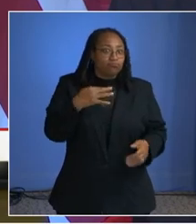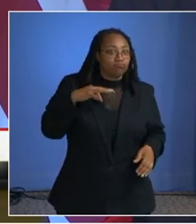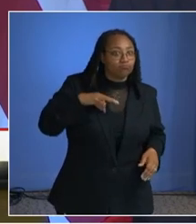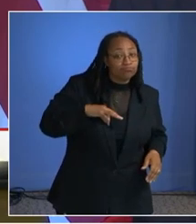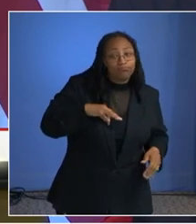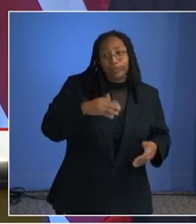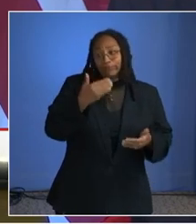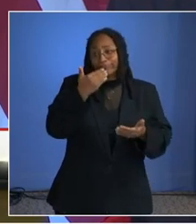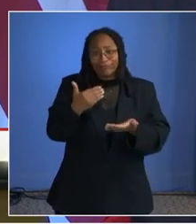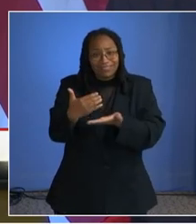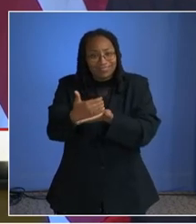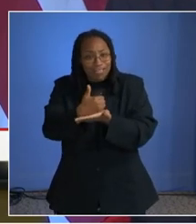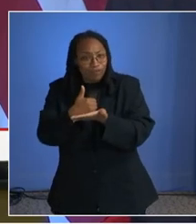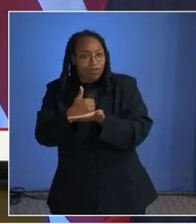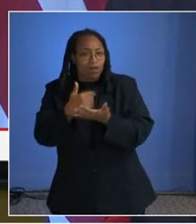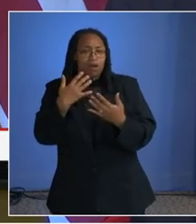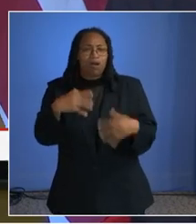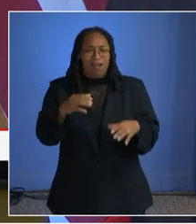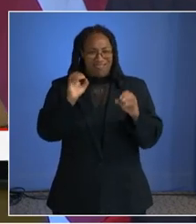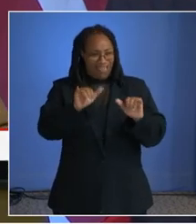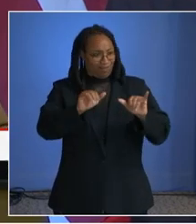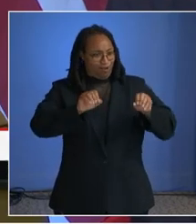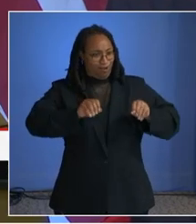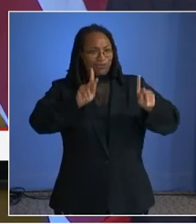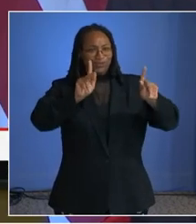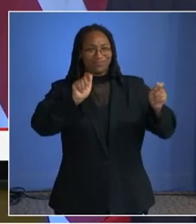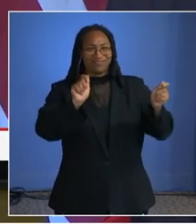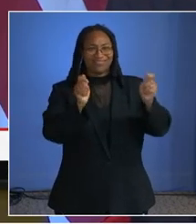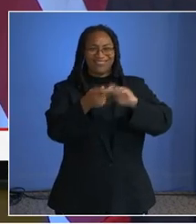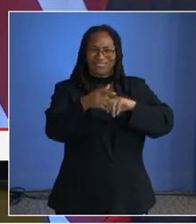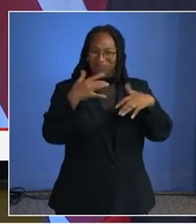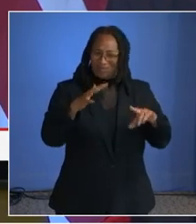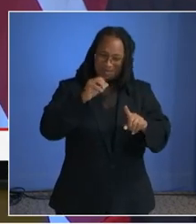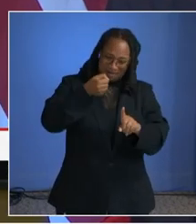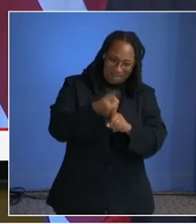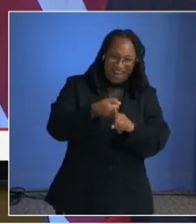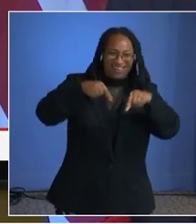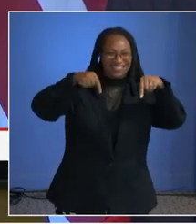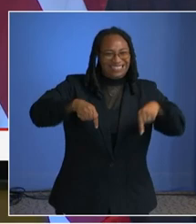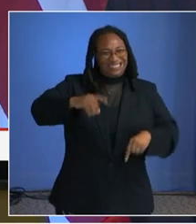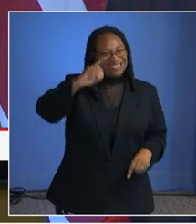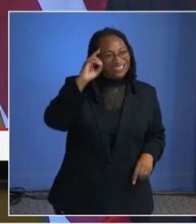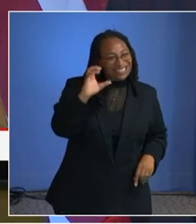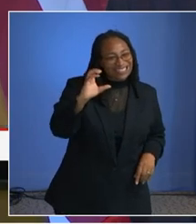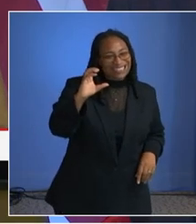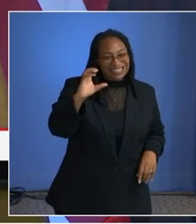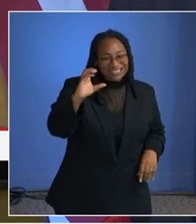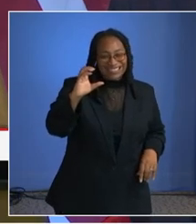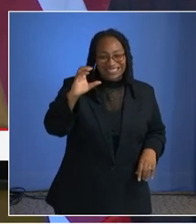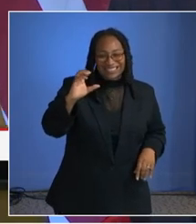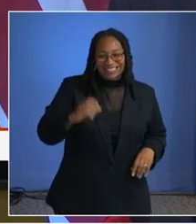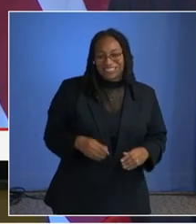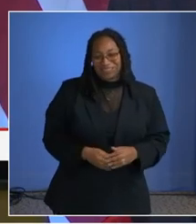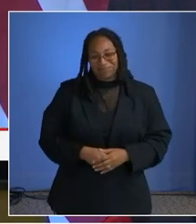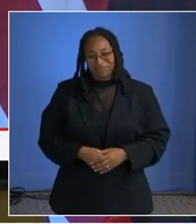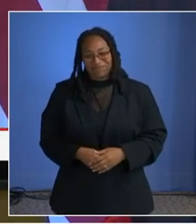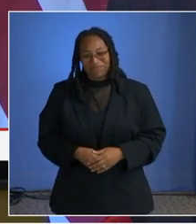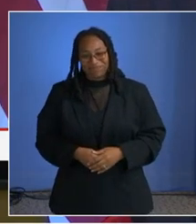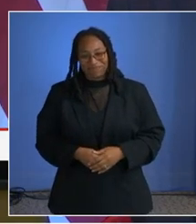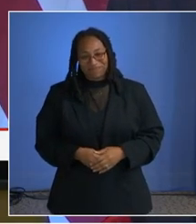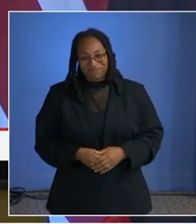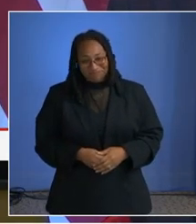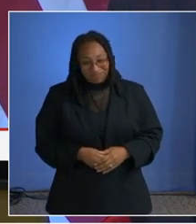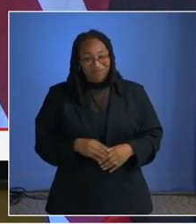impact on your community. So we will kick off the season of hiring fairs on November 9th